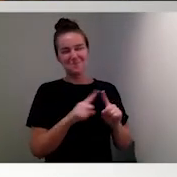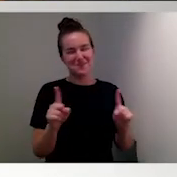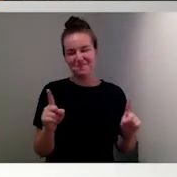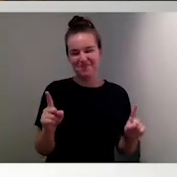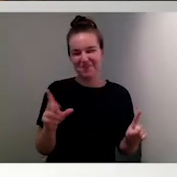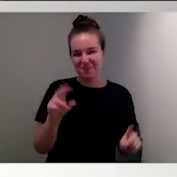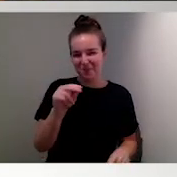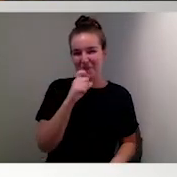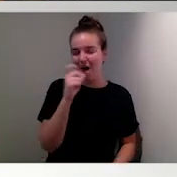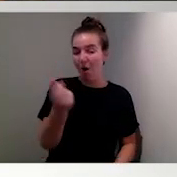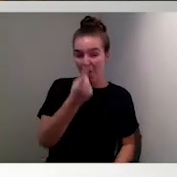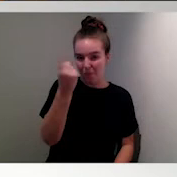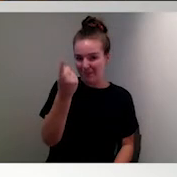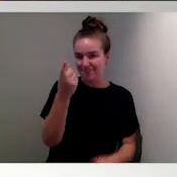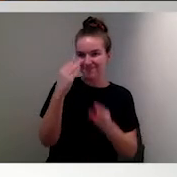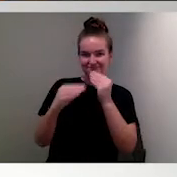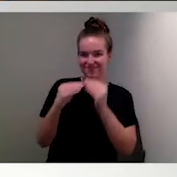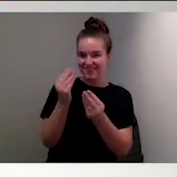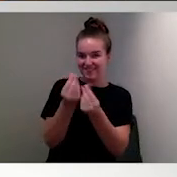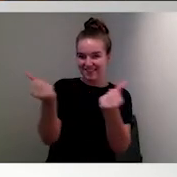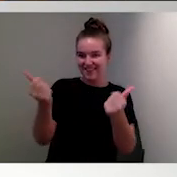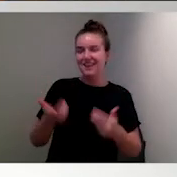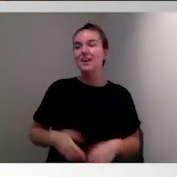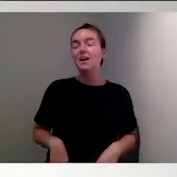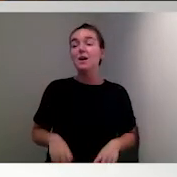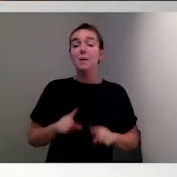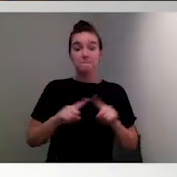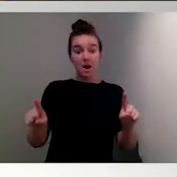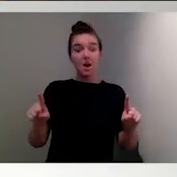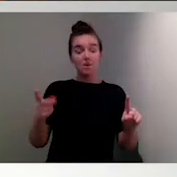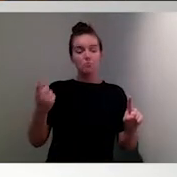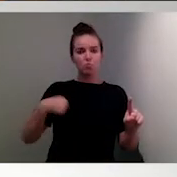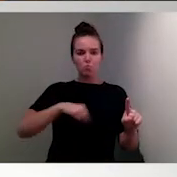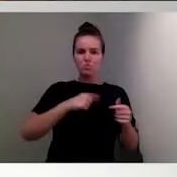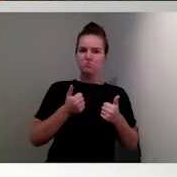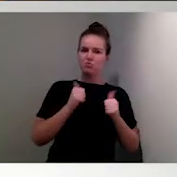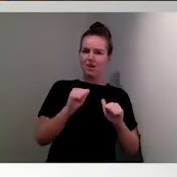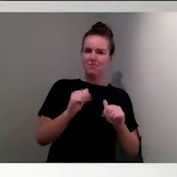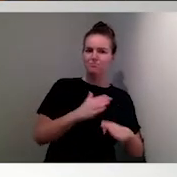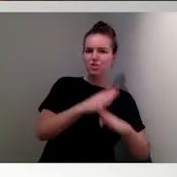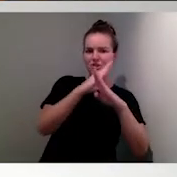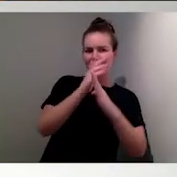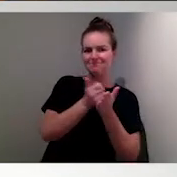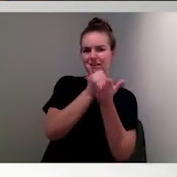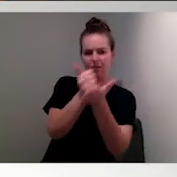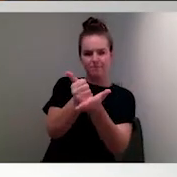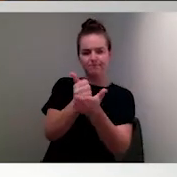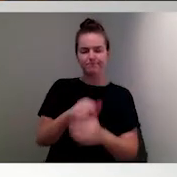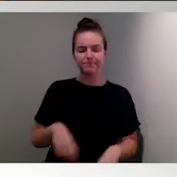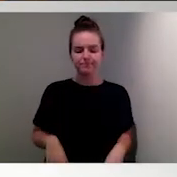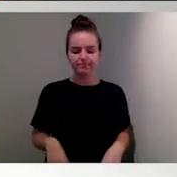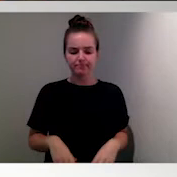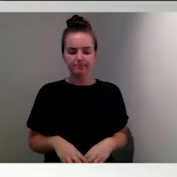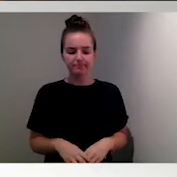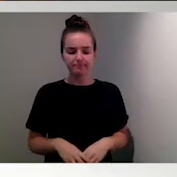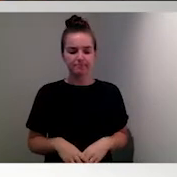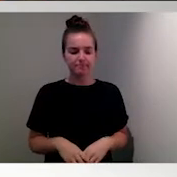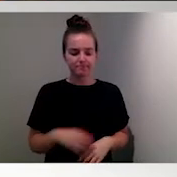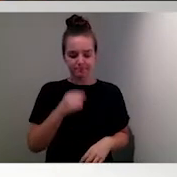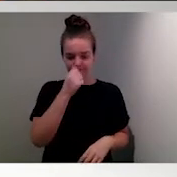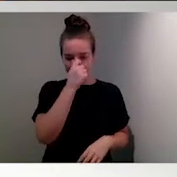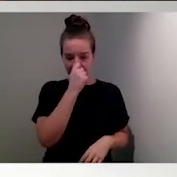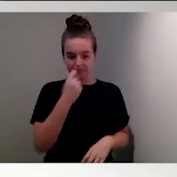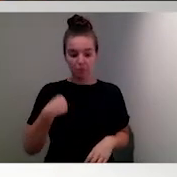always. But by using us, you've added a layer of protection to your trip. We also provide extensive